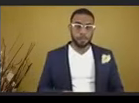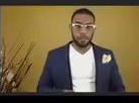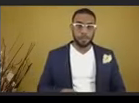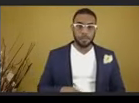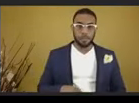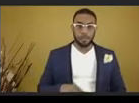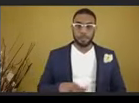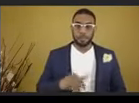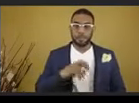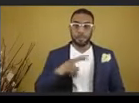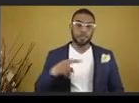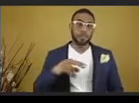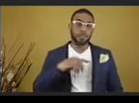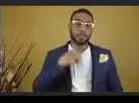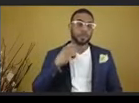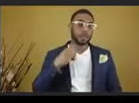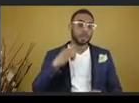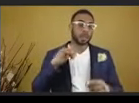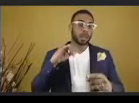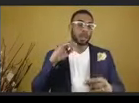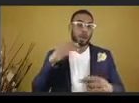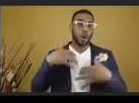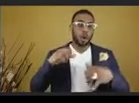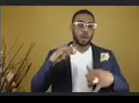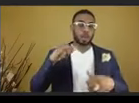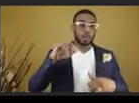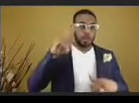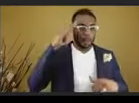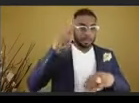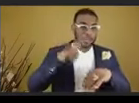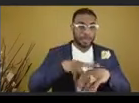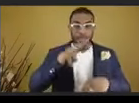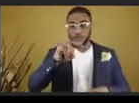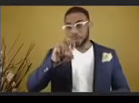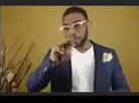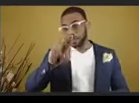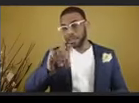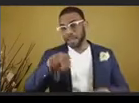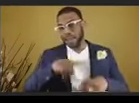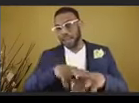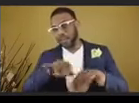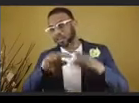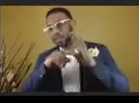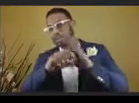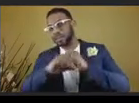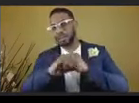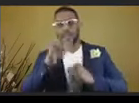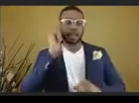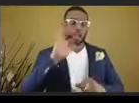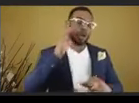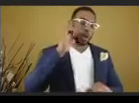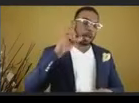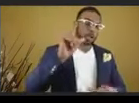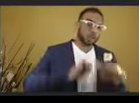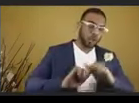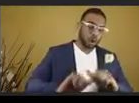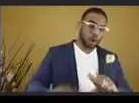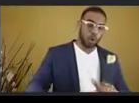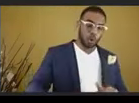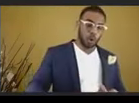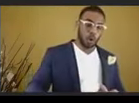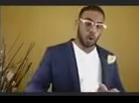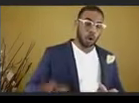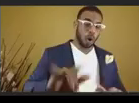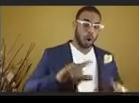is the host of Politics Nation on MSNBC, which is a nationally syndicated daily radio show. He also has that